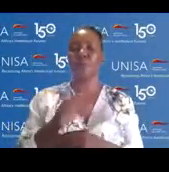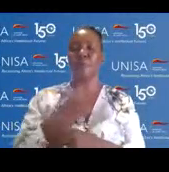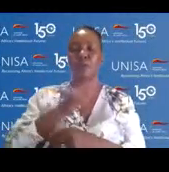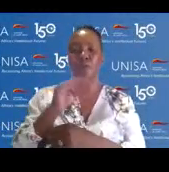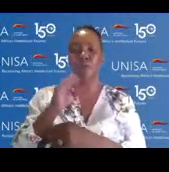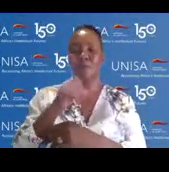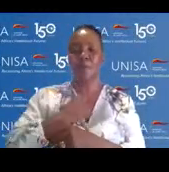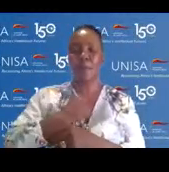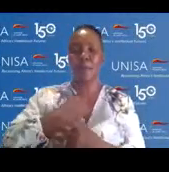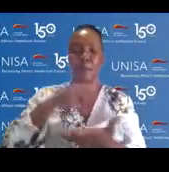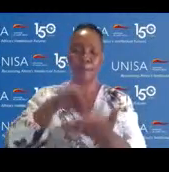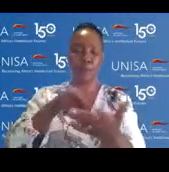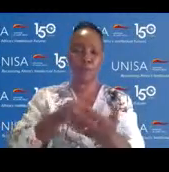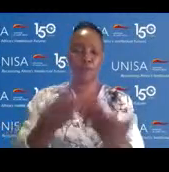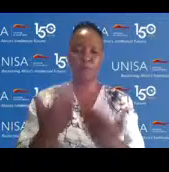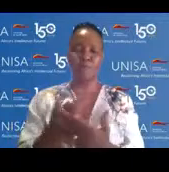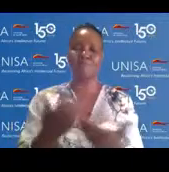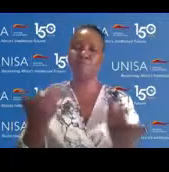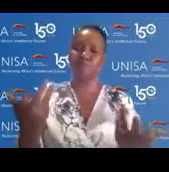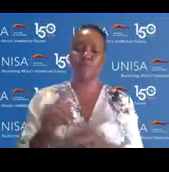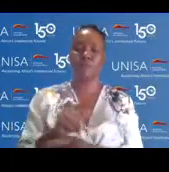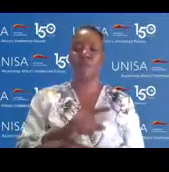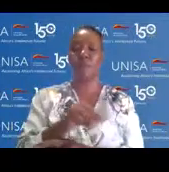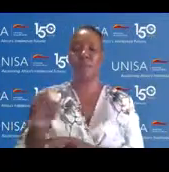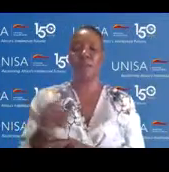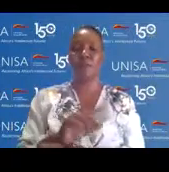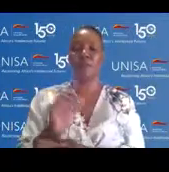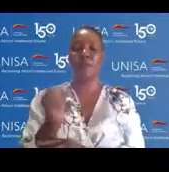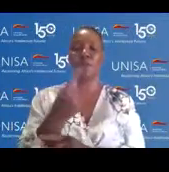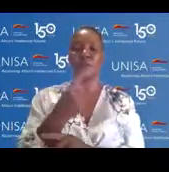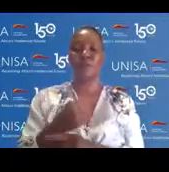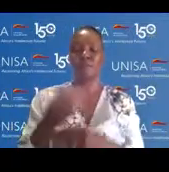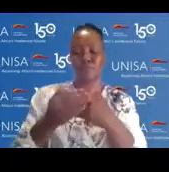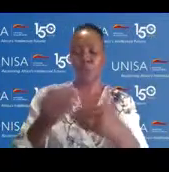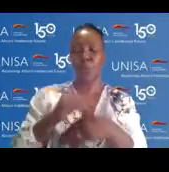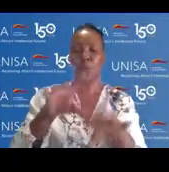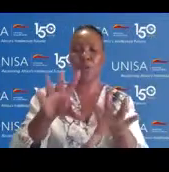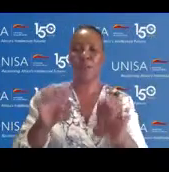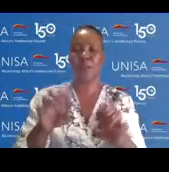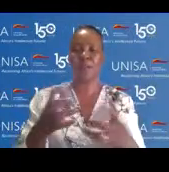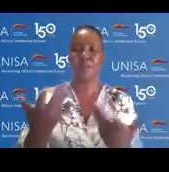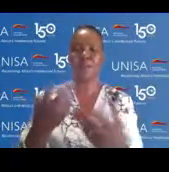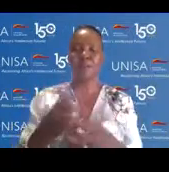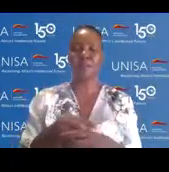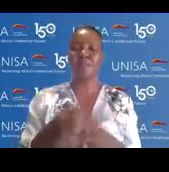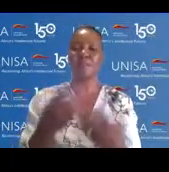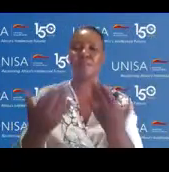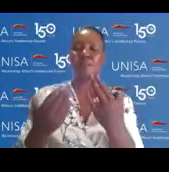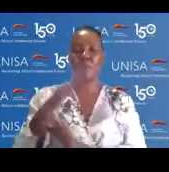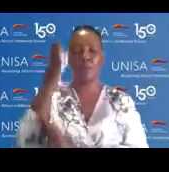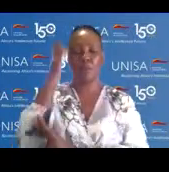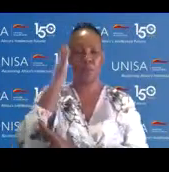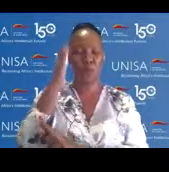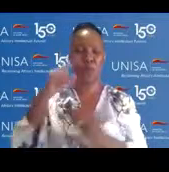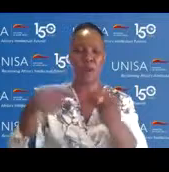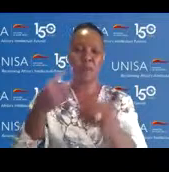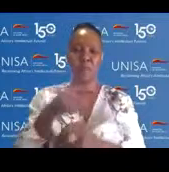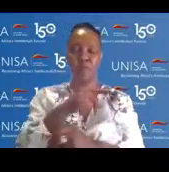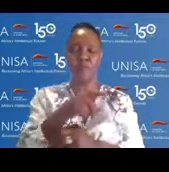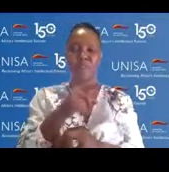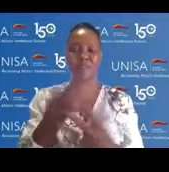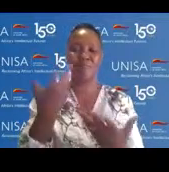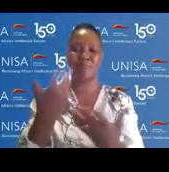But since you are all probably already close to your exams, you're probably familiar with the course content